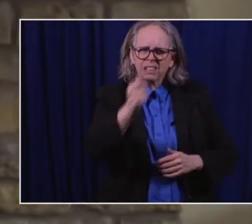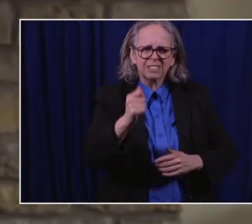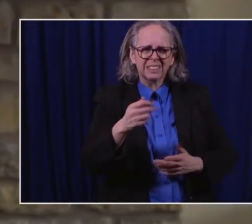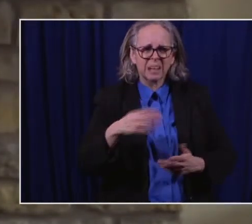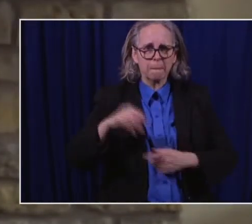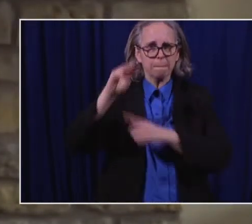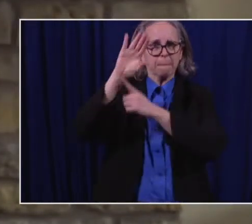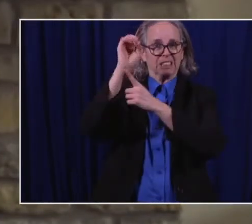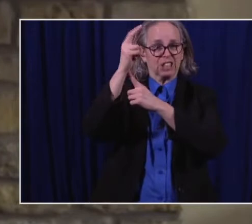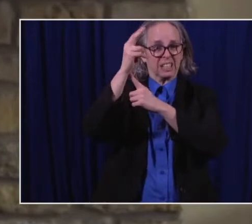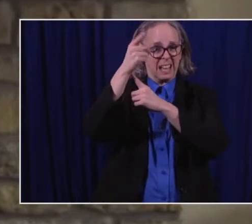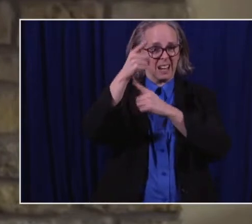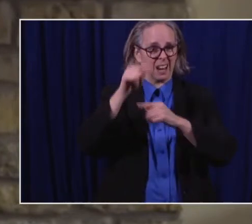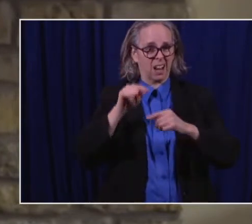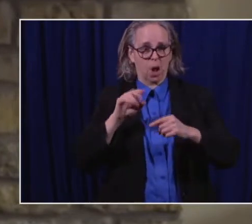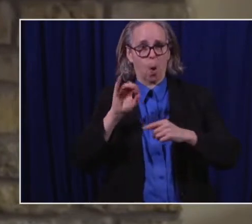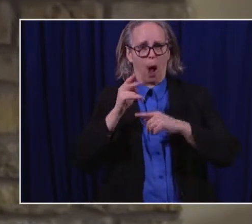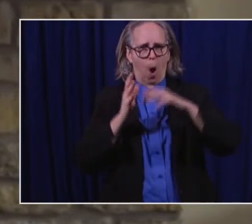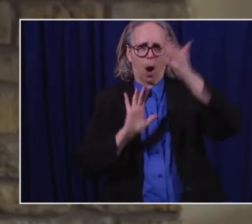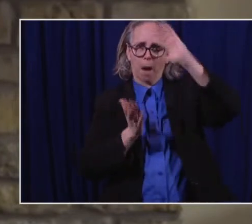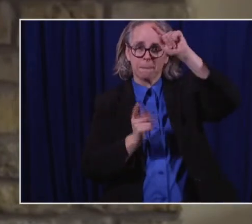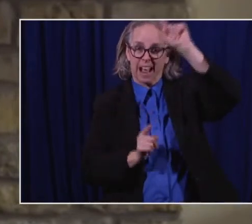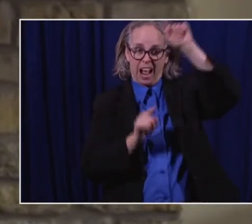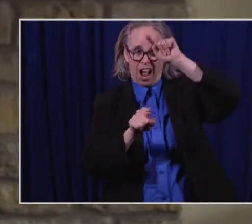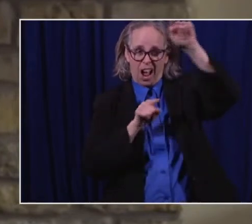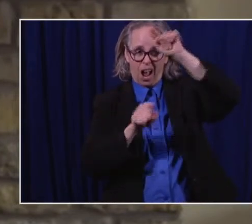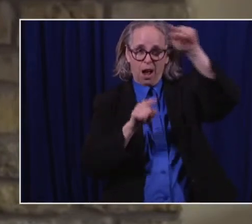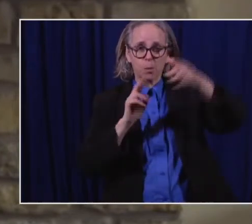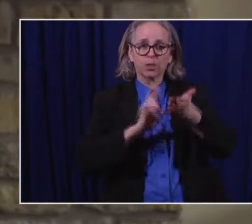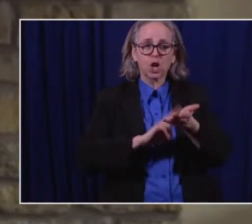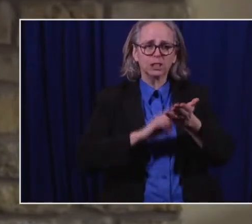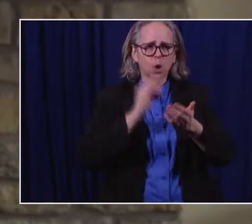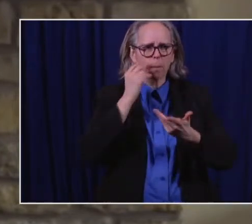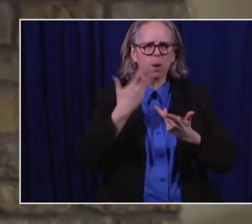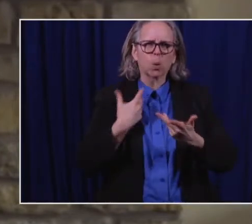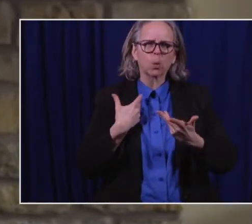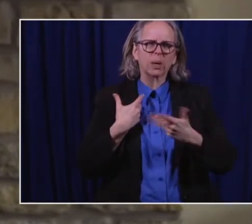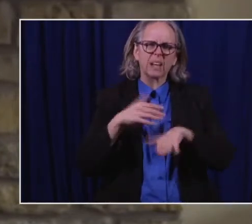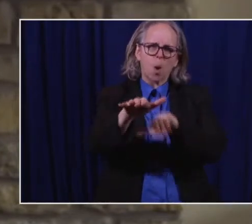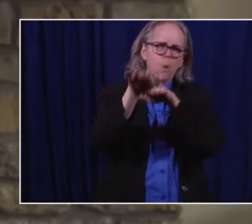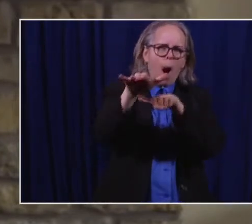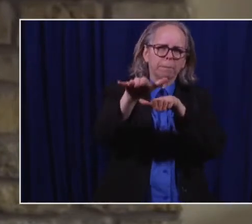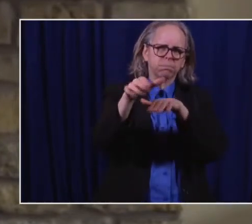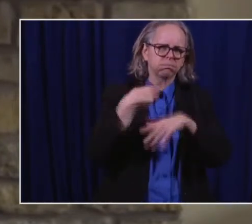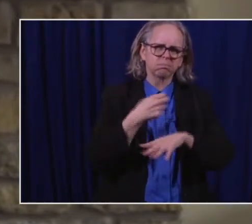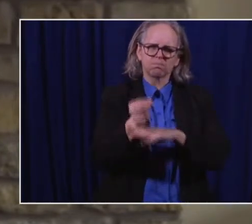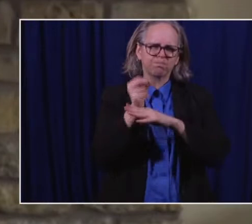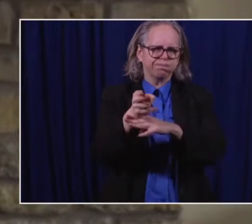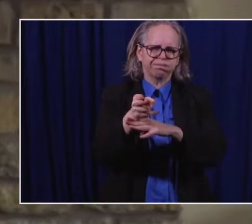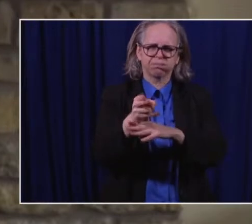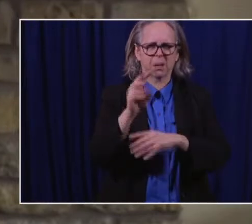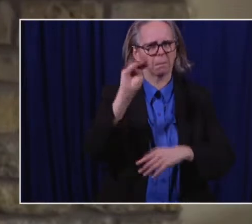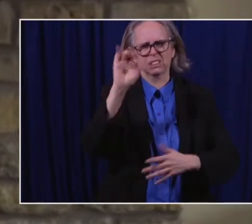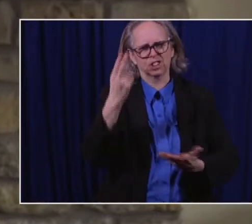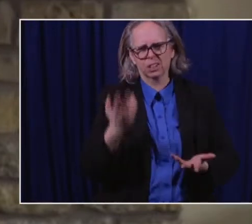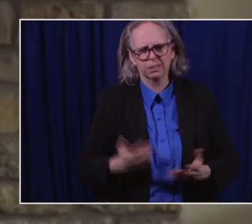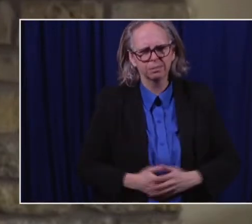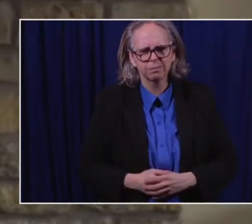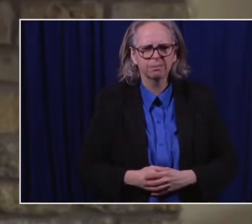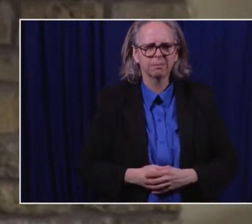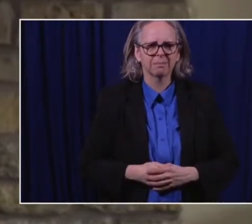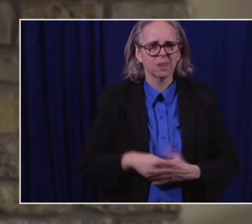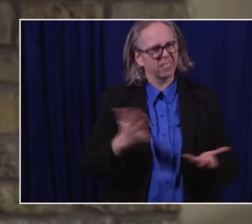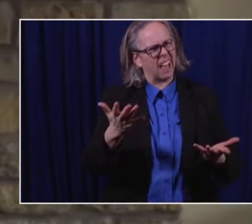with nursing homes. We have phenomenally more nursing home beds than Michigan does. And so, you know, that has been a